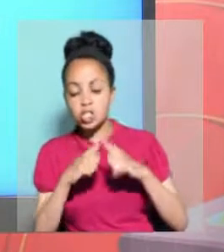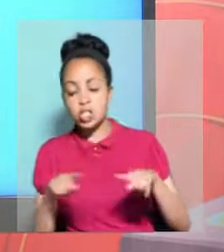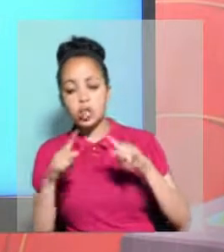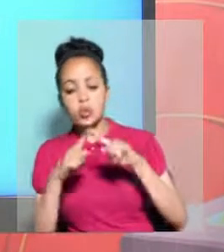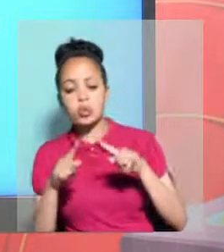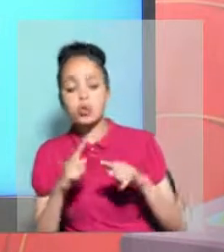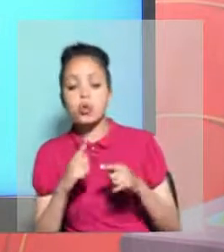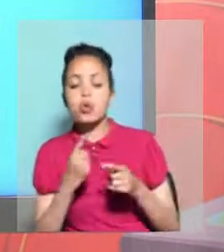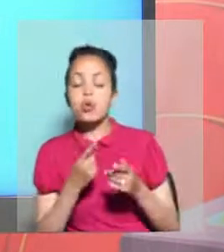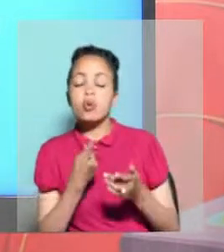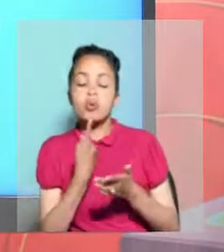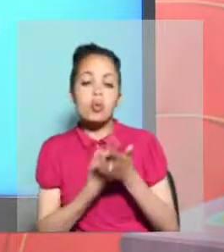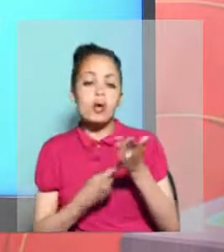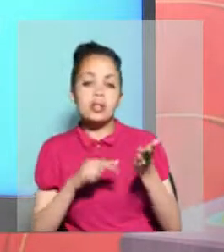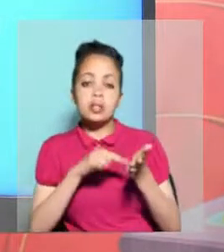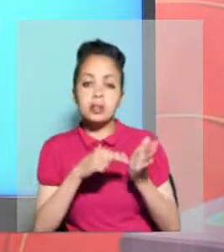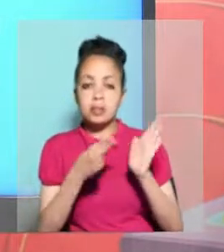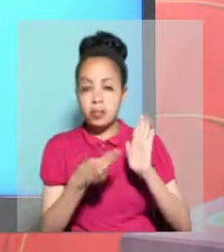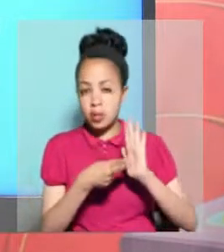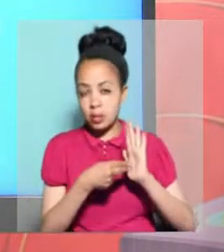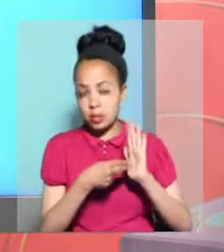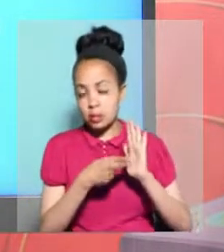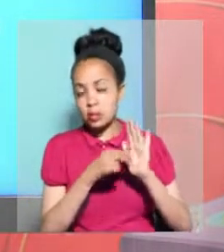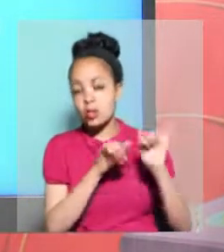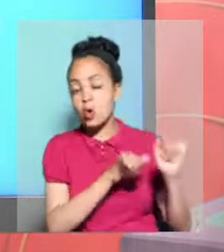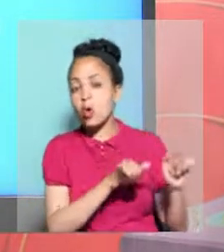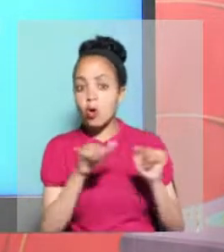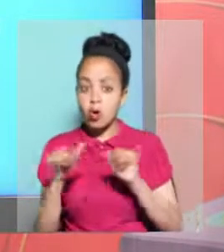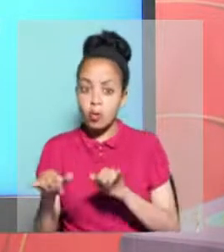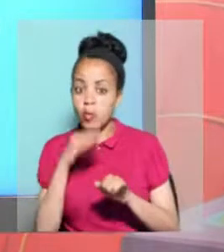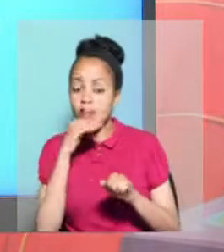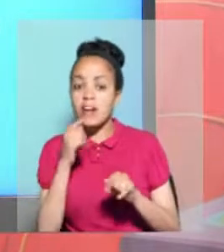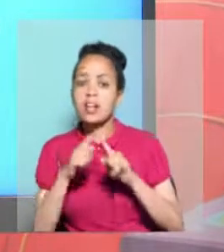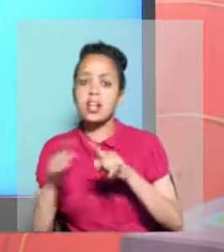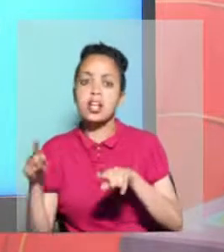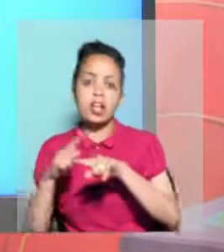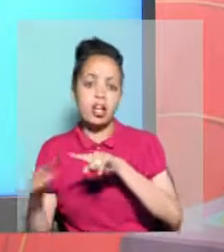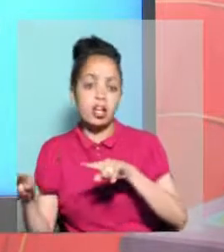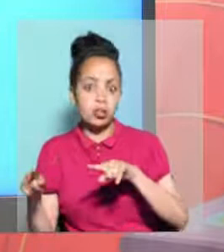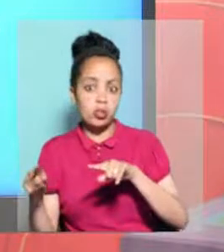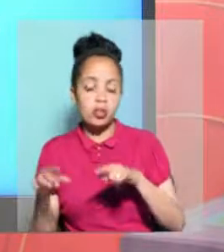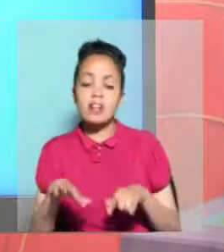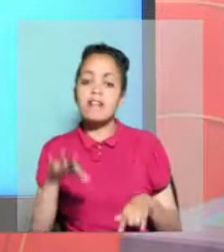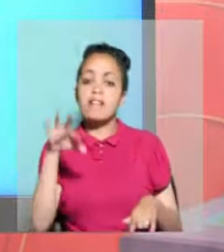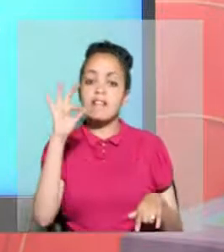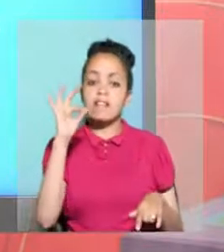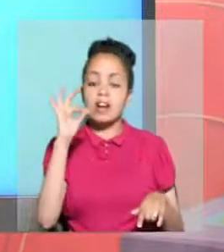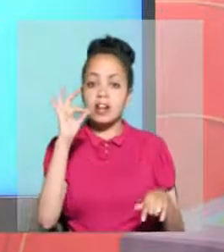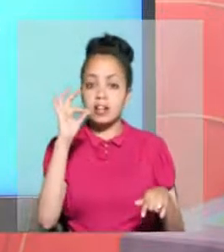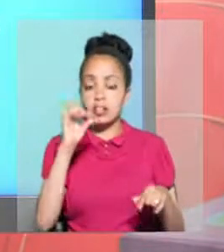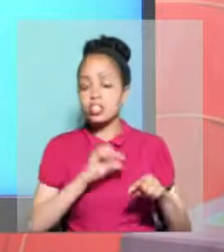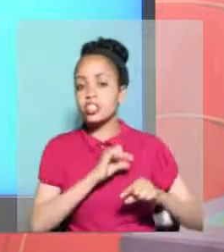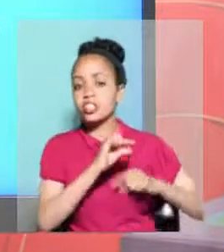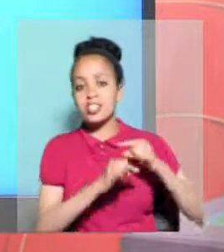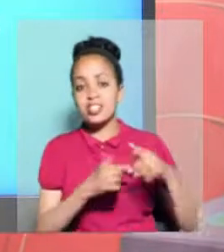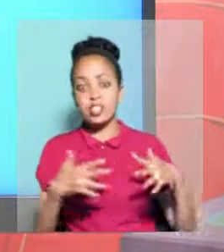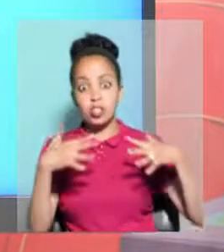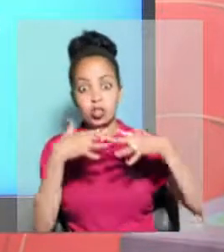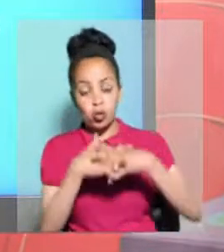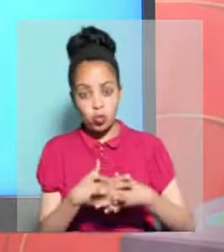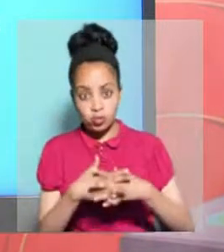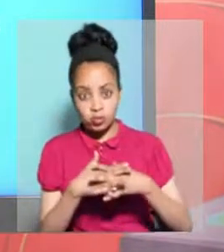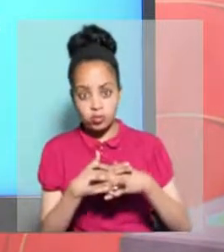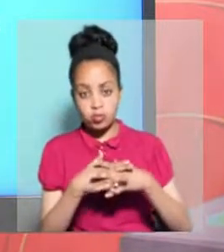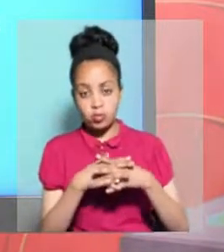between what is homozygous and heterozygous, and find genetic clause for a dihybrid